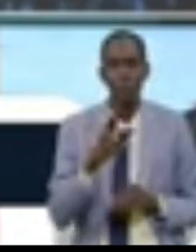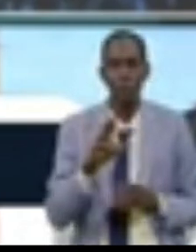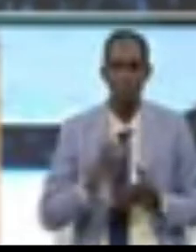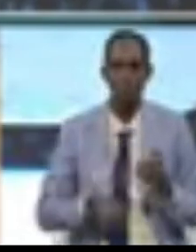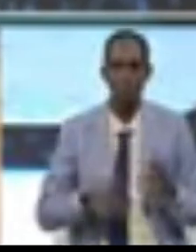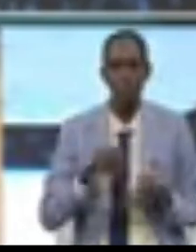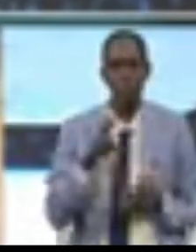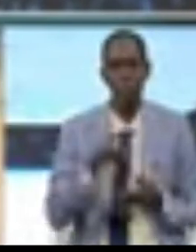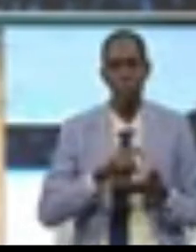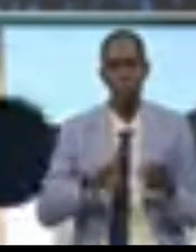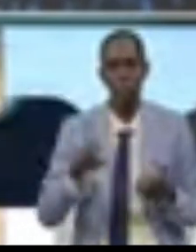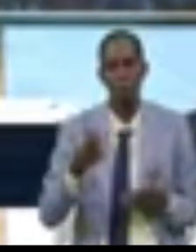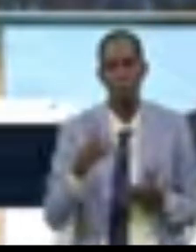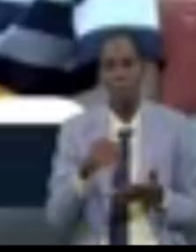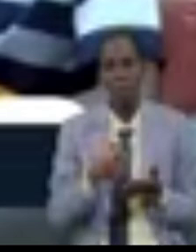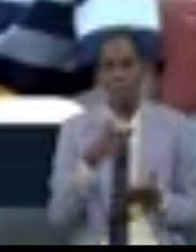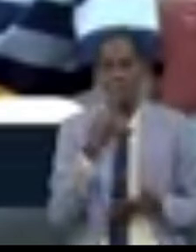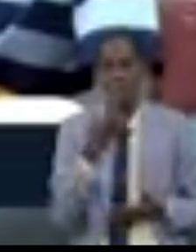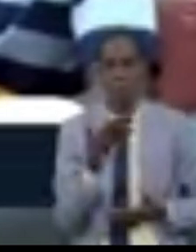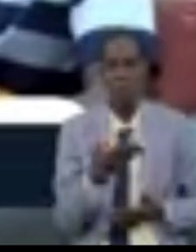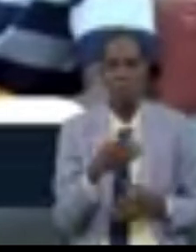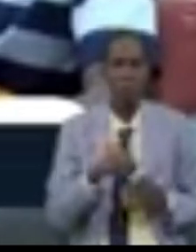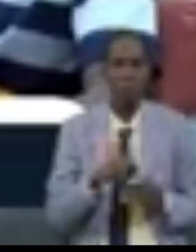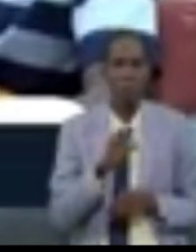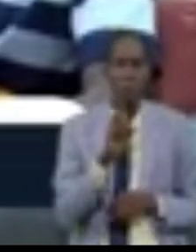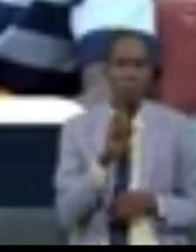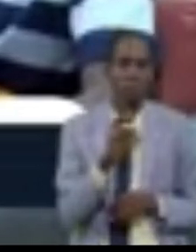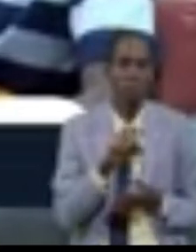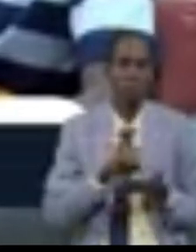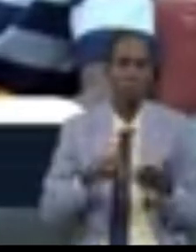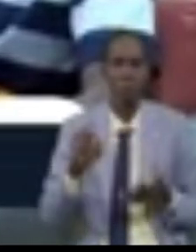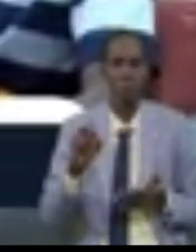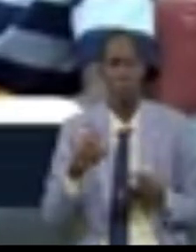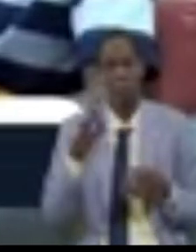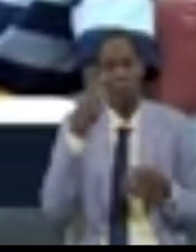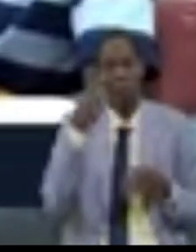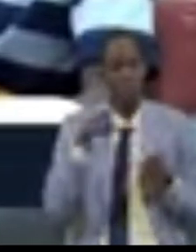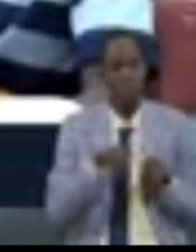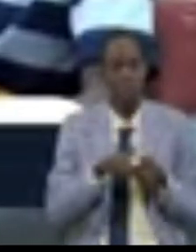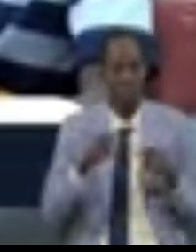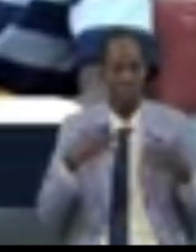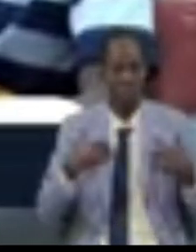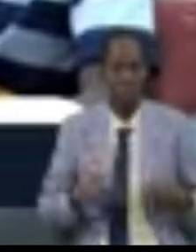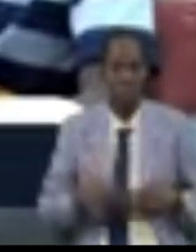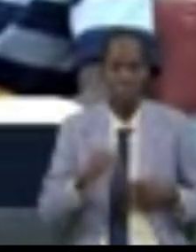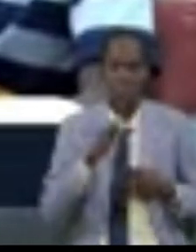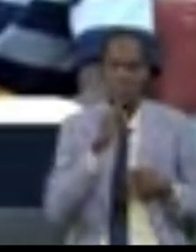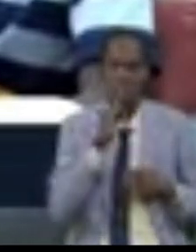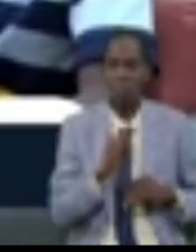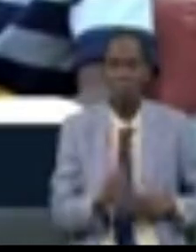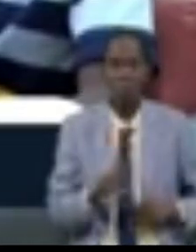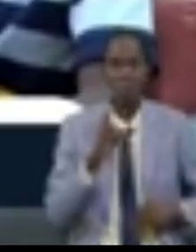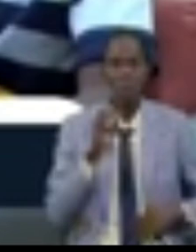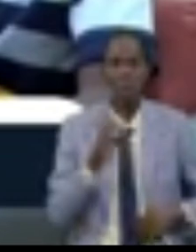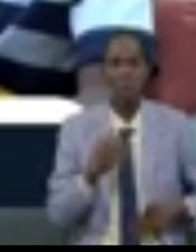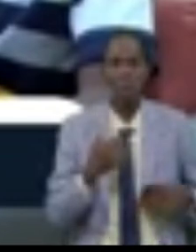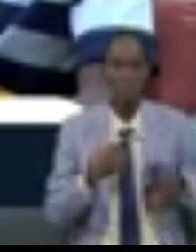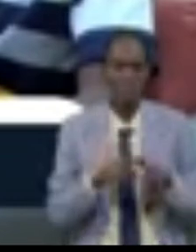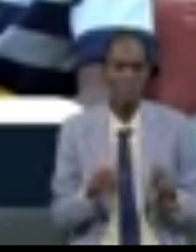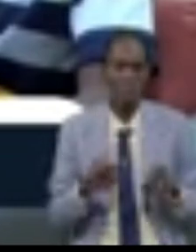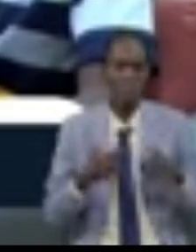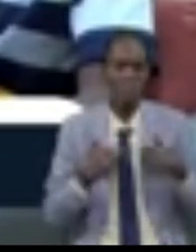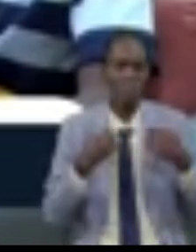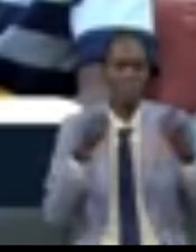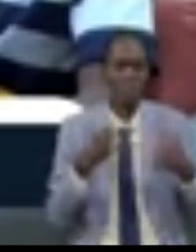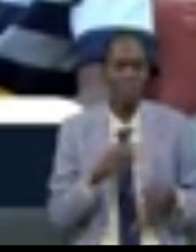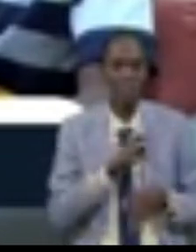verse 12. It says in verse 12, for as the body is one, and as many members,